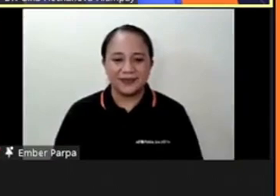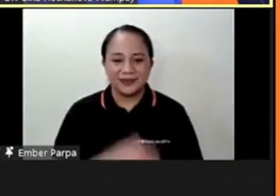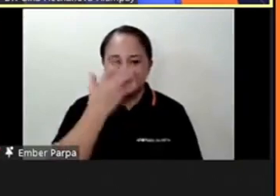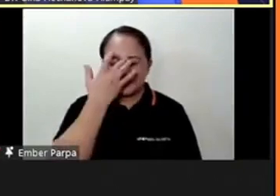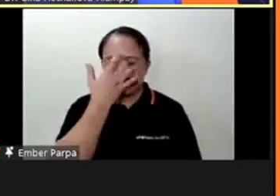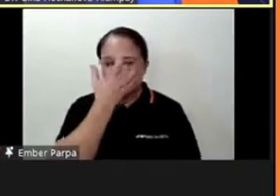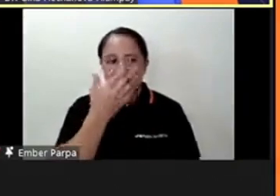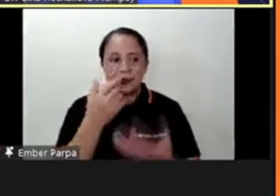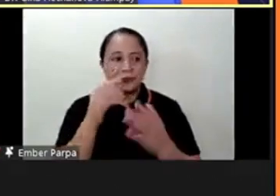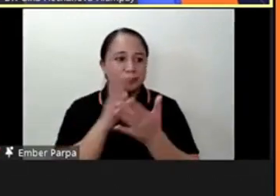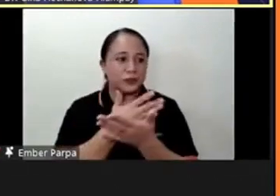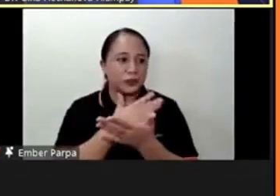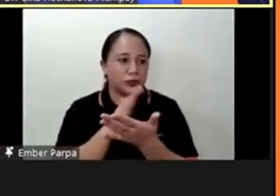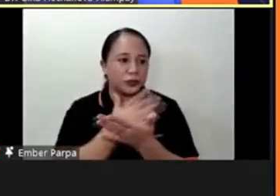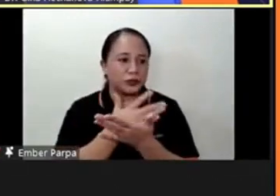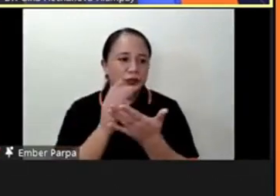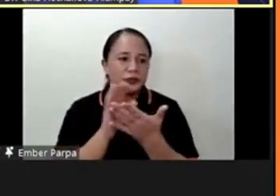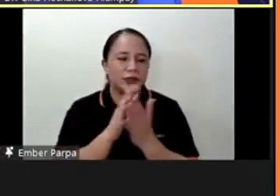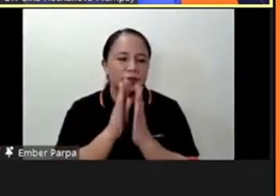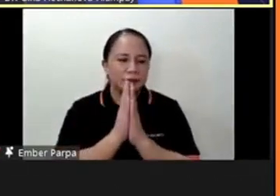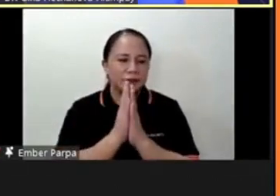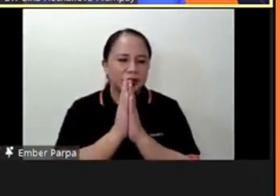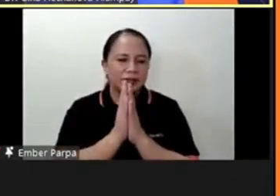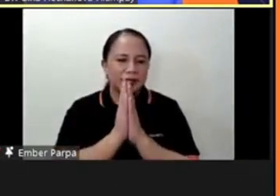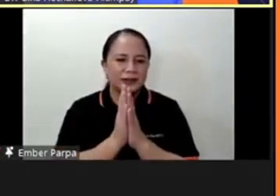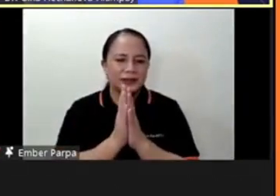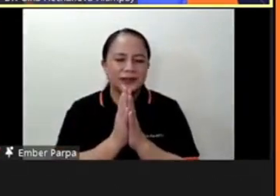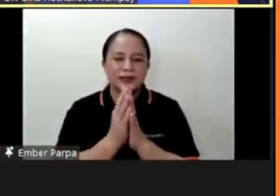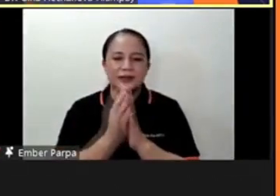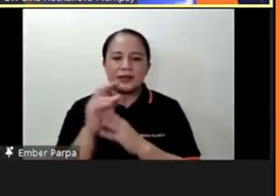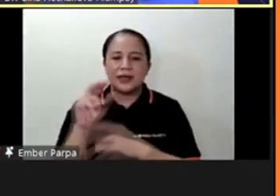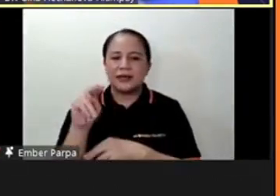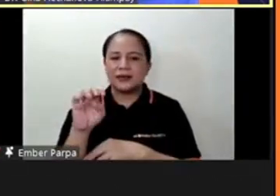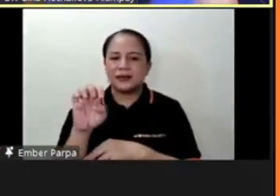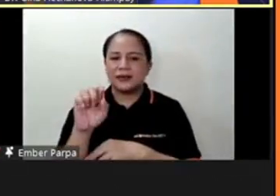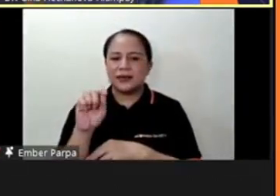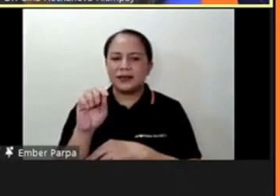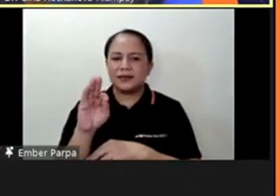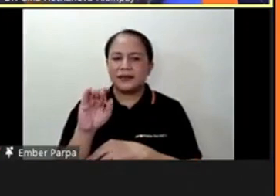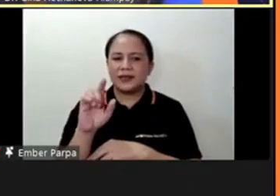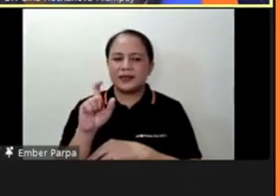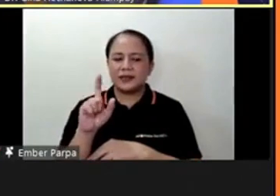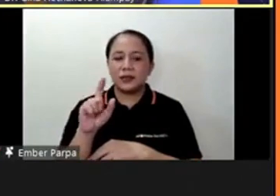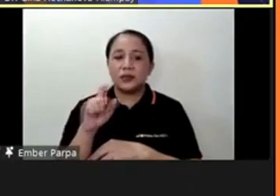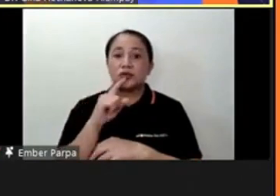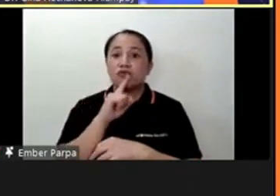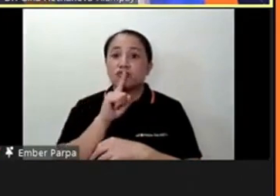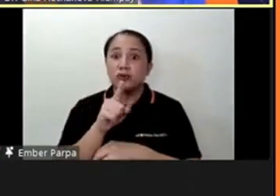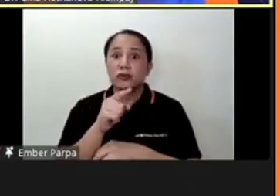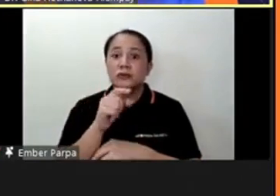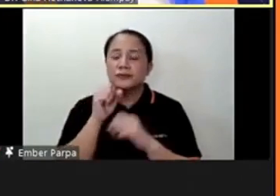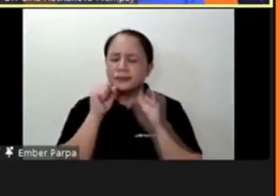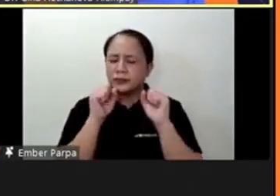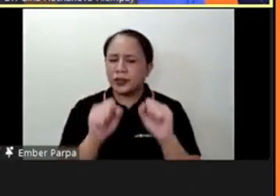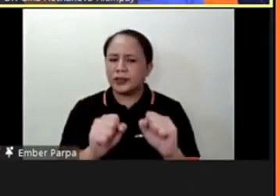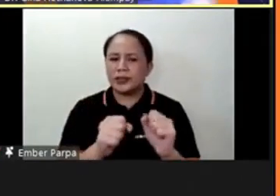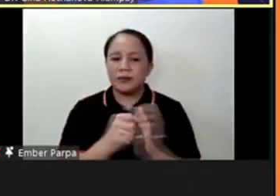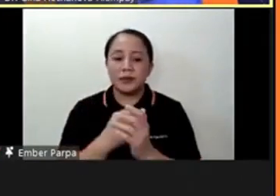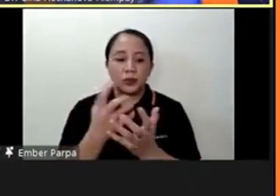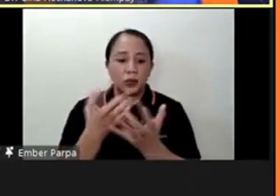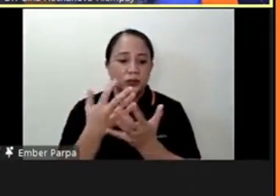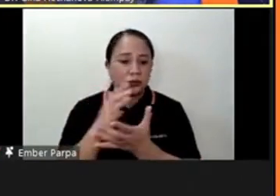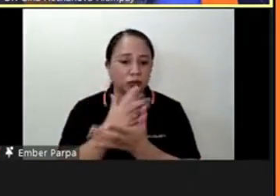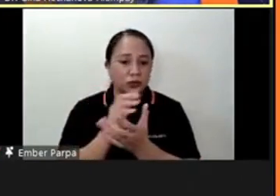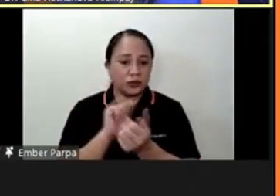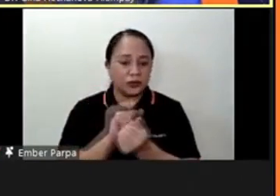Exercise, music, prayer, sleeping, Netflix. Okay, so actually lahat naman yan okay, di ba? But I also wanted to share